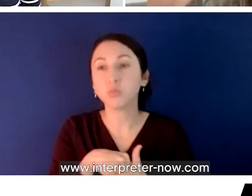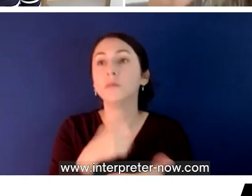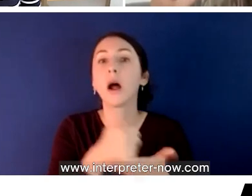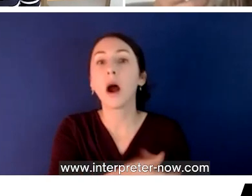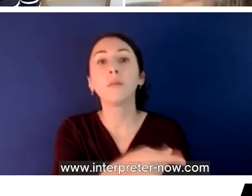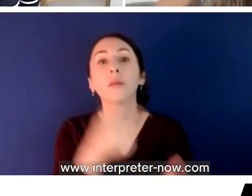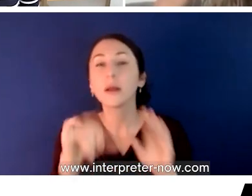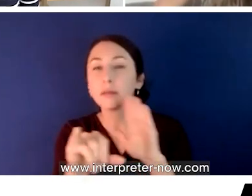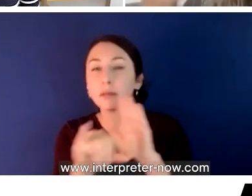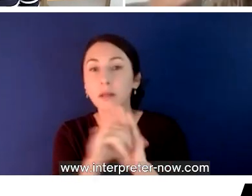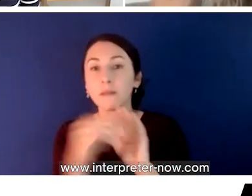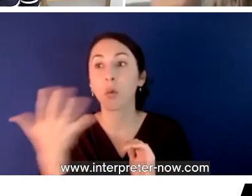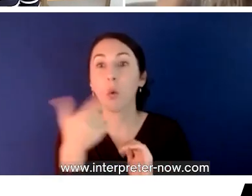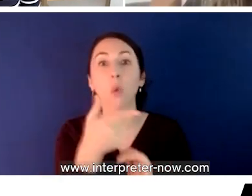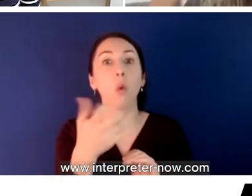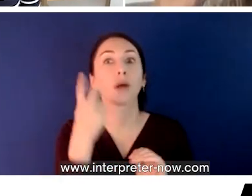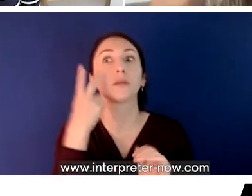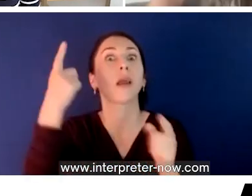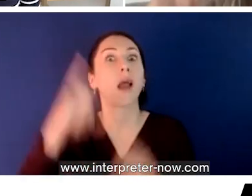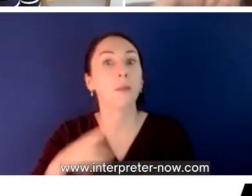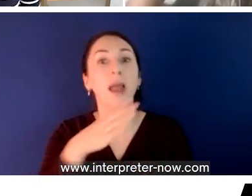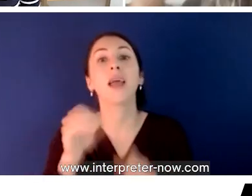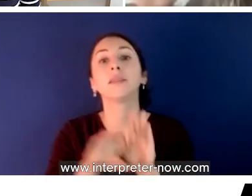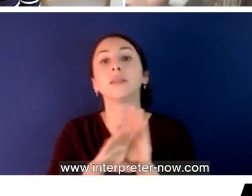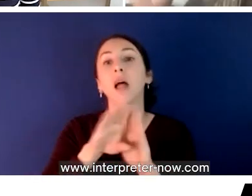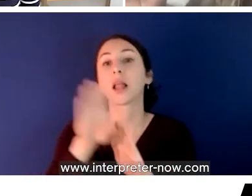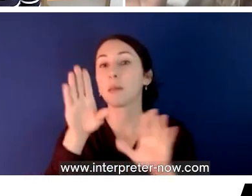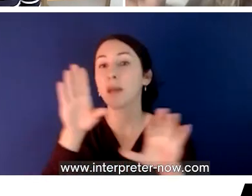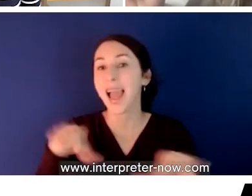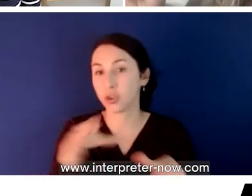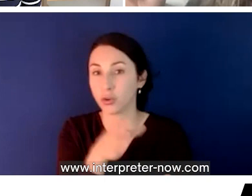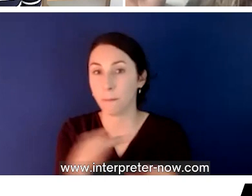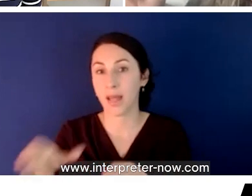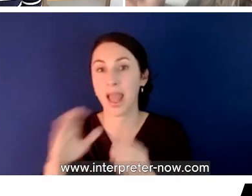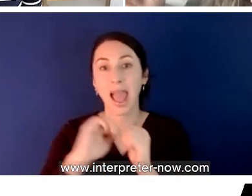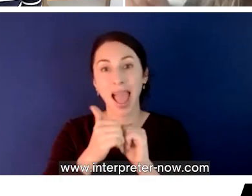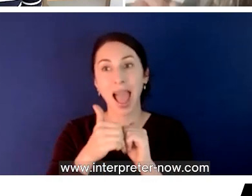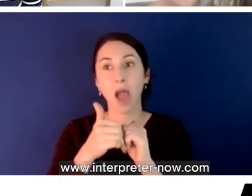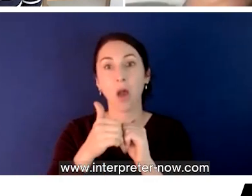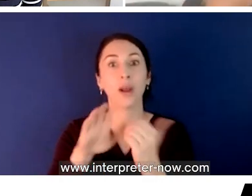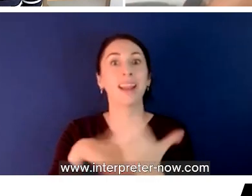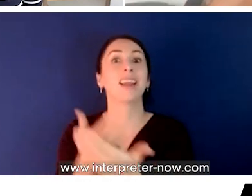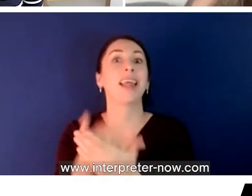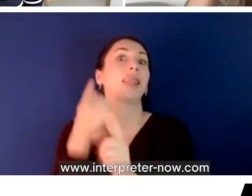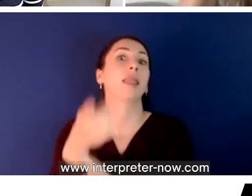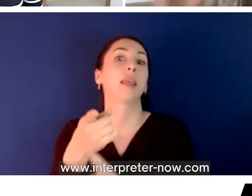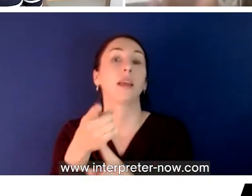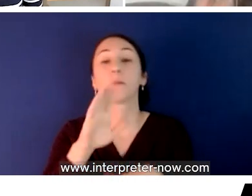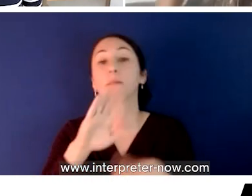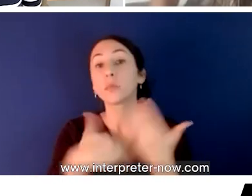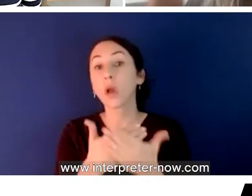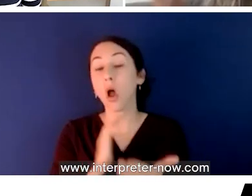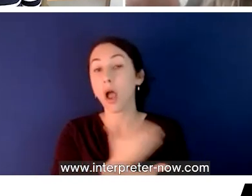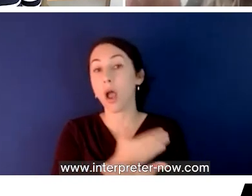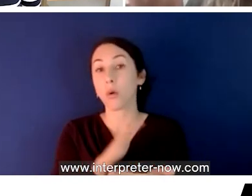them identify the outcome they'd like to have happen and then develop an action plan to get there. So our approach, everything we do